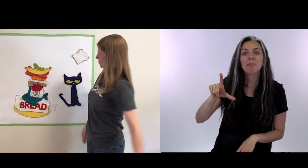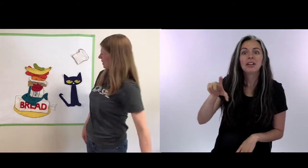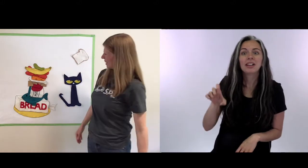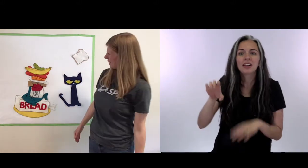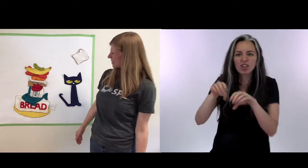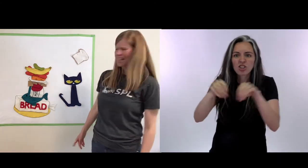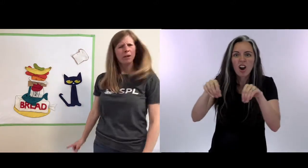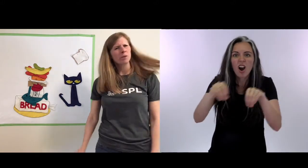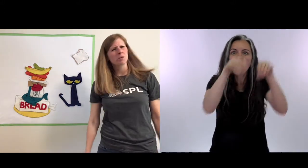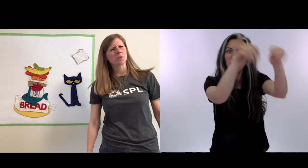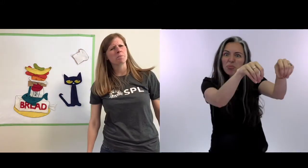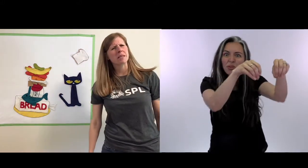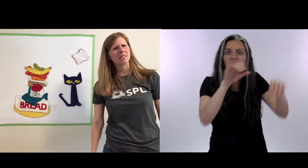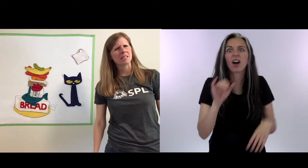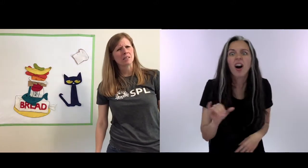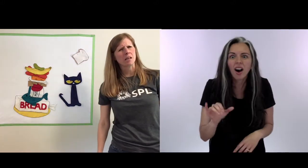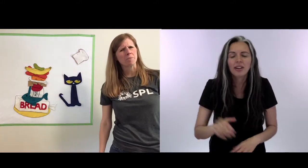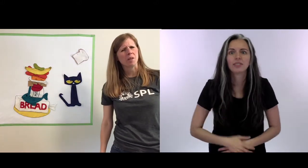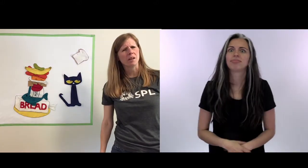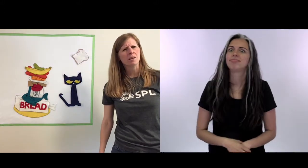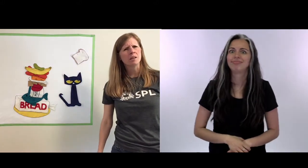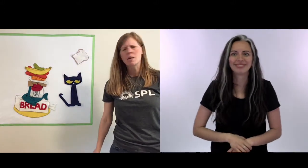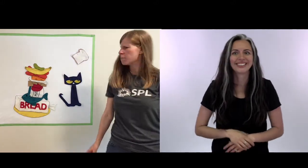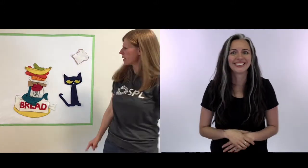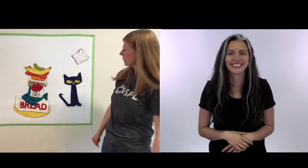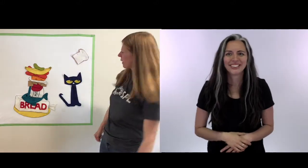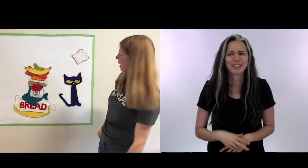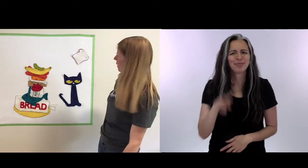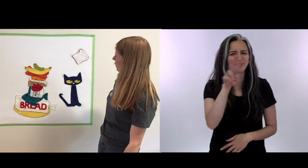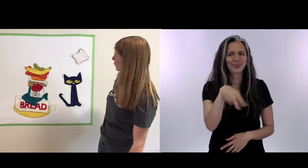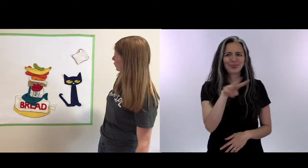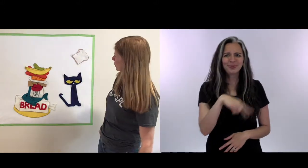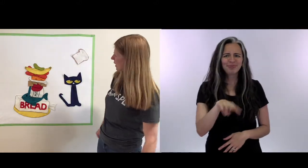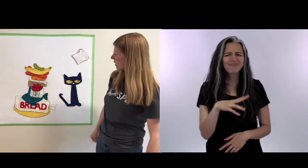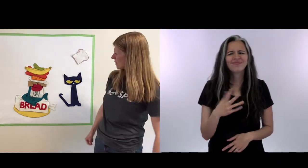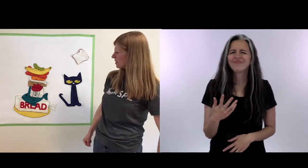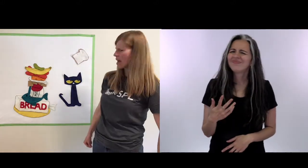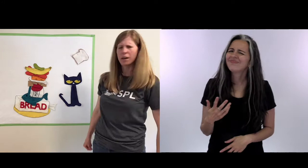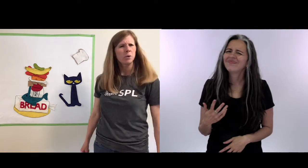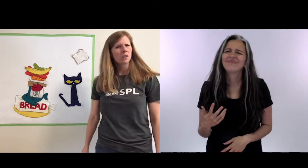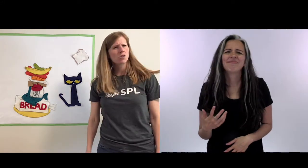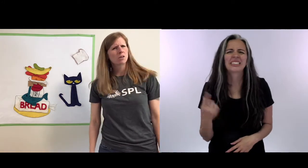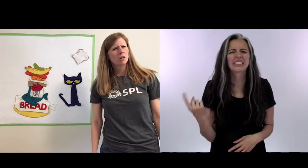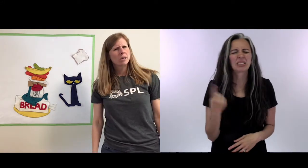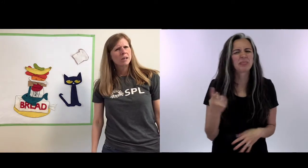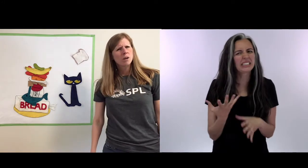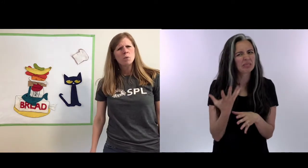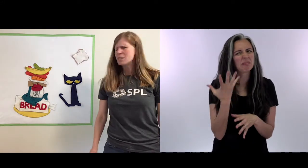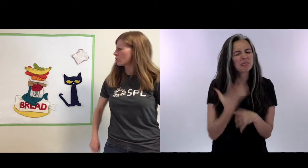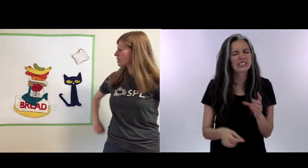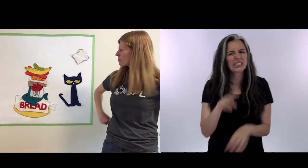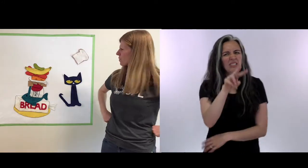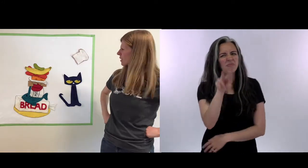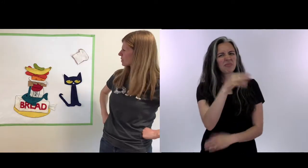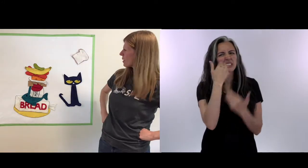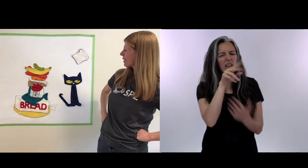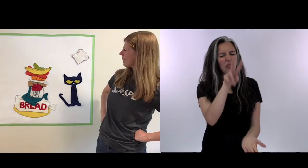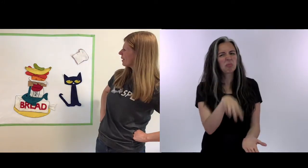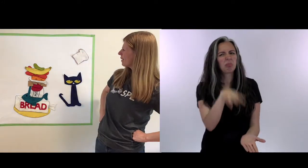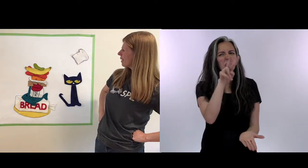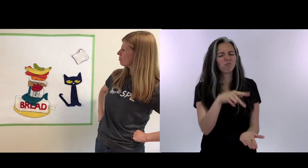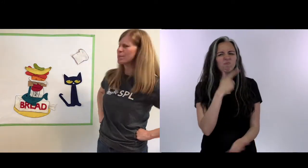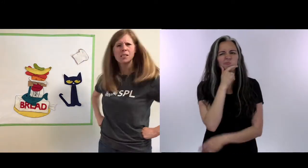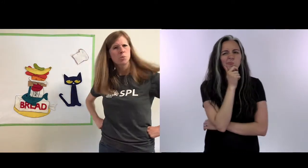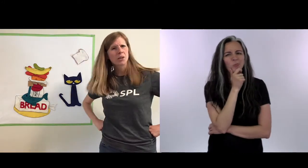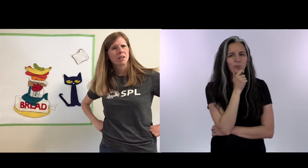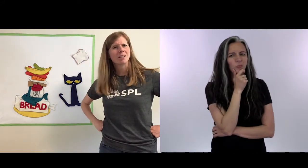Now, his sandwich was missing something, and Pete the Cat looked at his sandwich. What sorts of things might